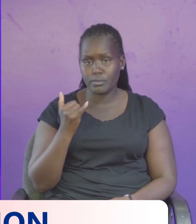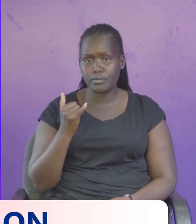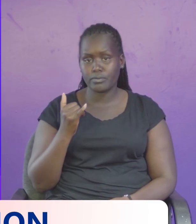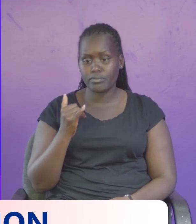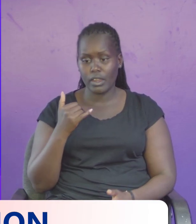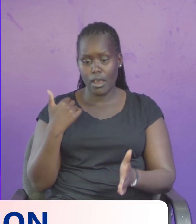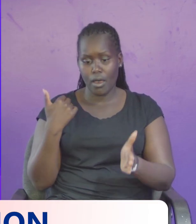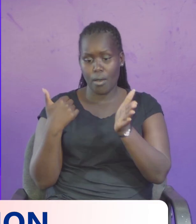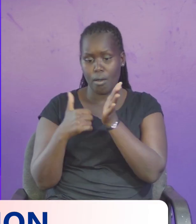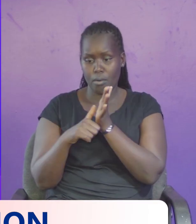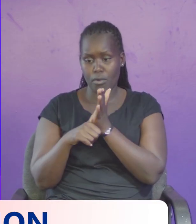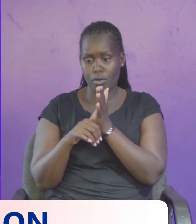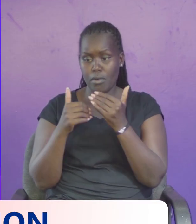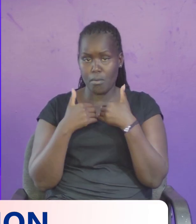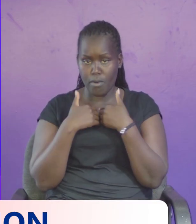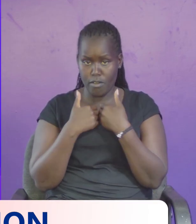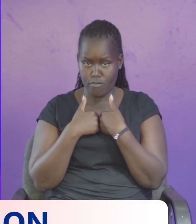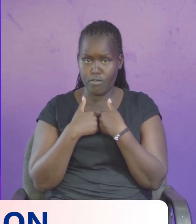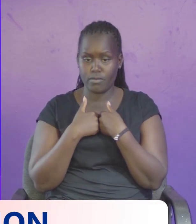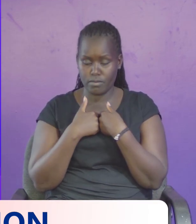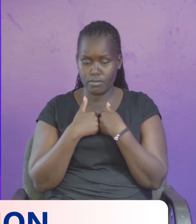in trouble, their forthrightness?